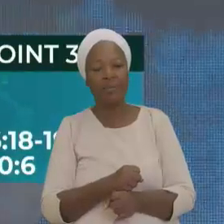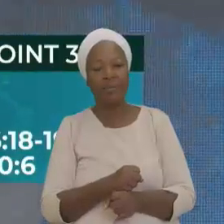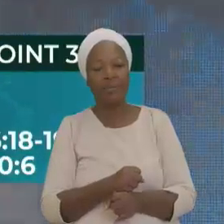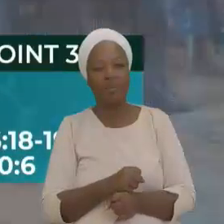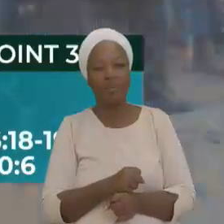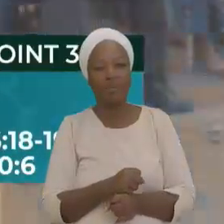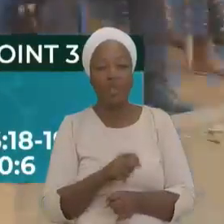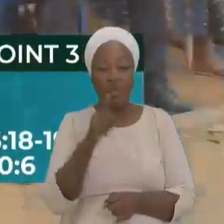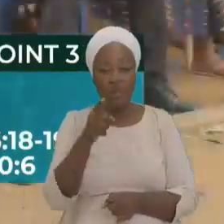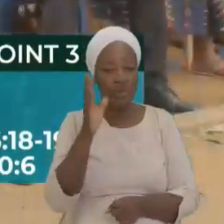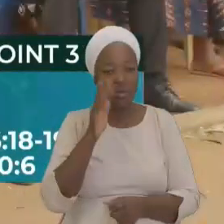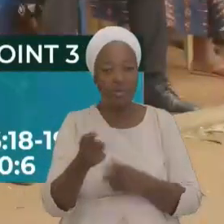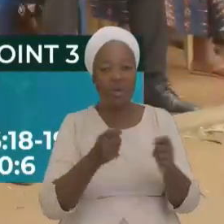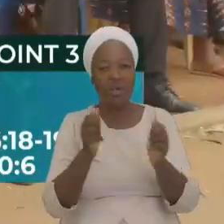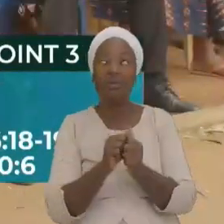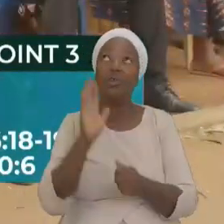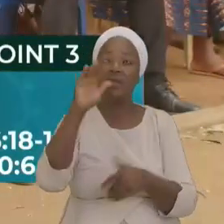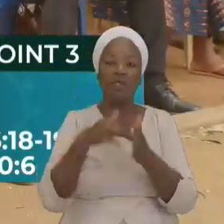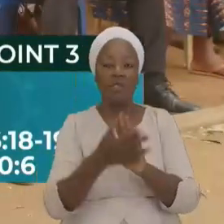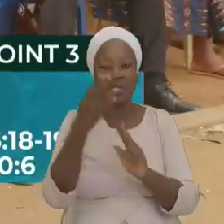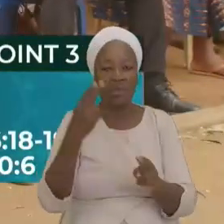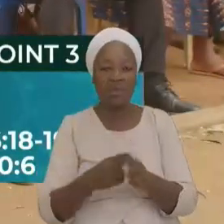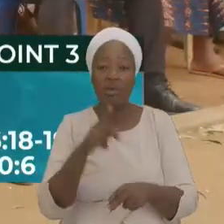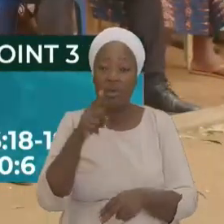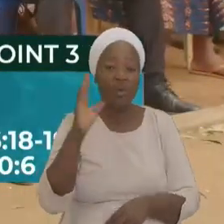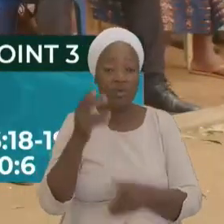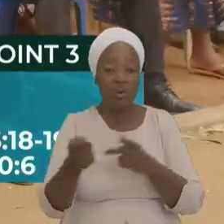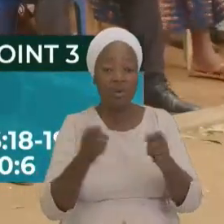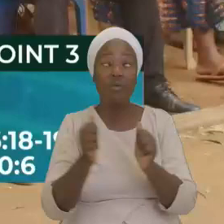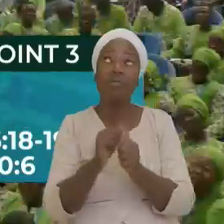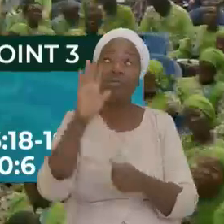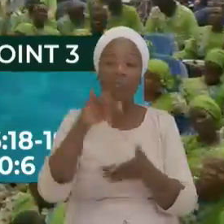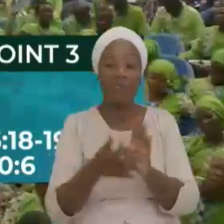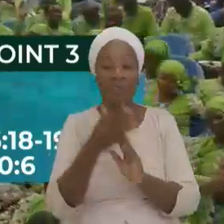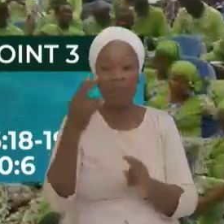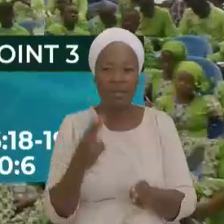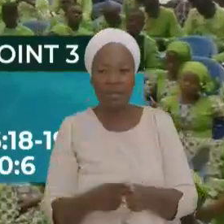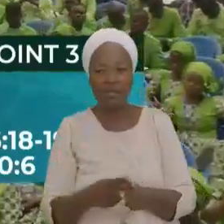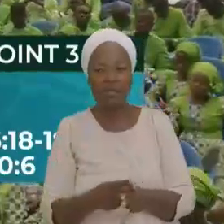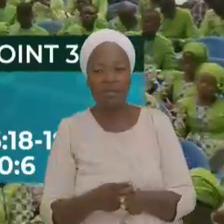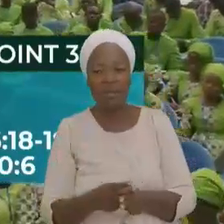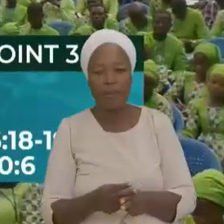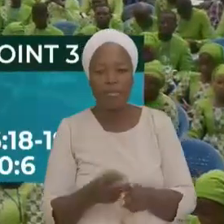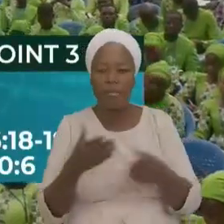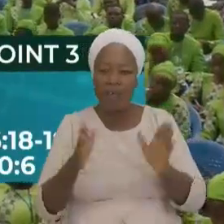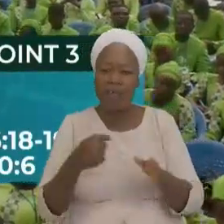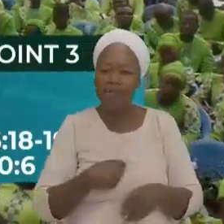You will reign with him. You will reign with him. Let me hear